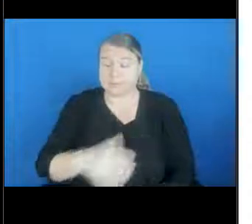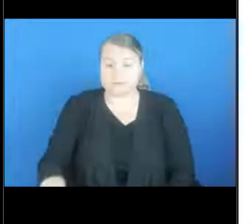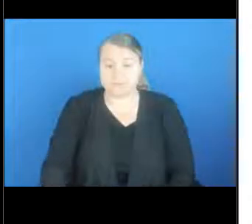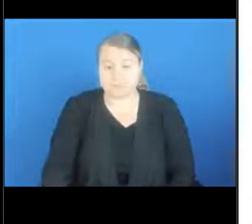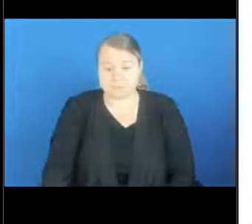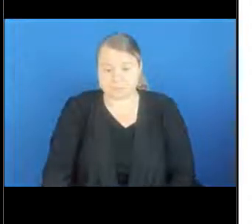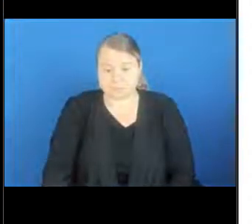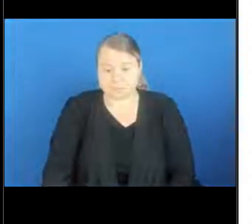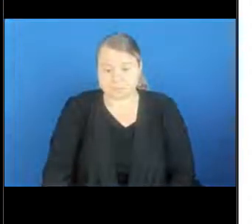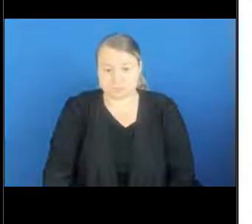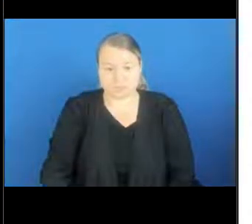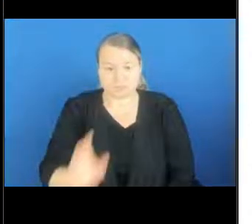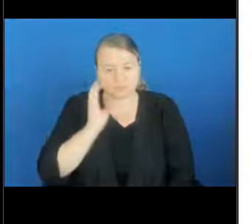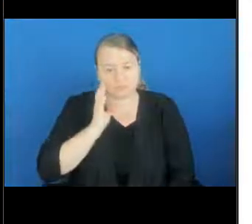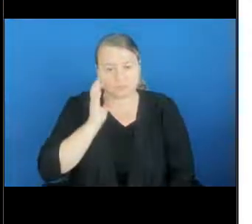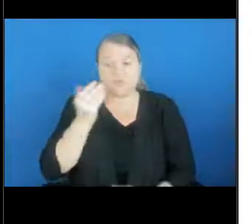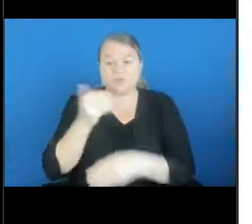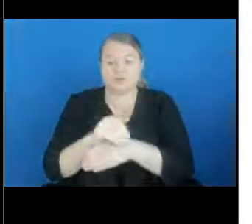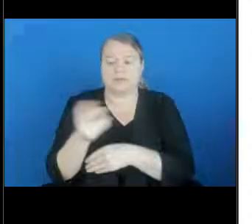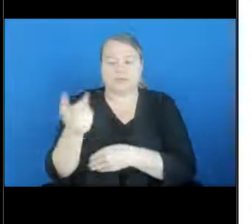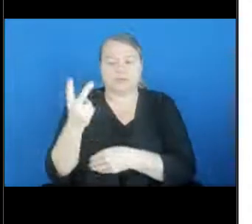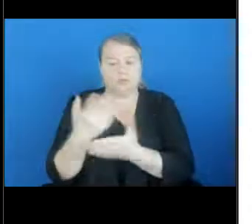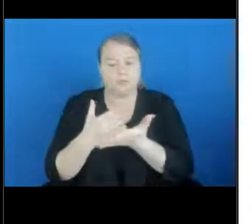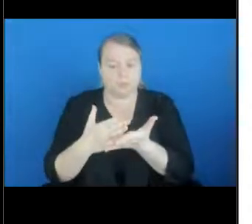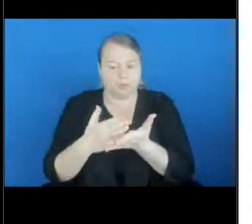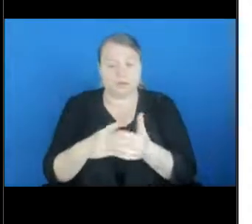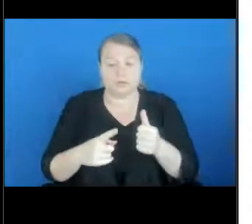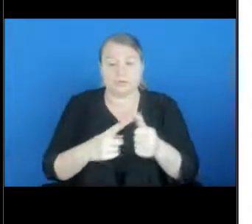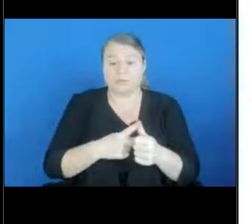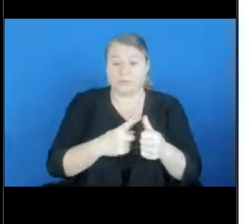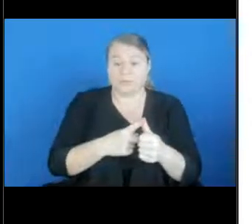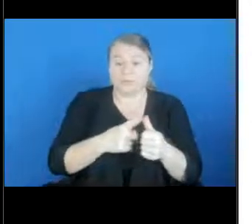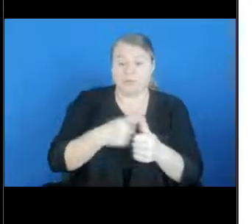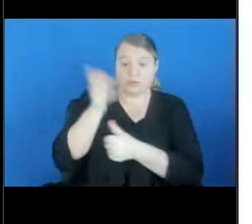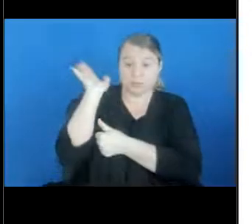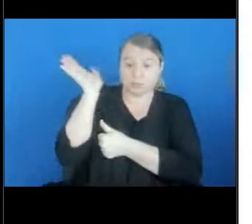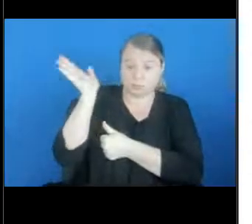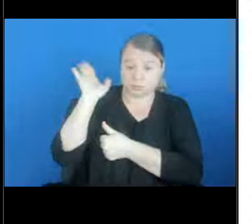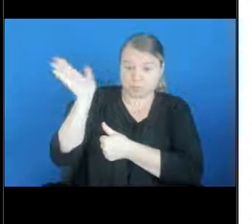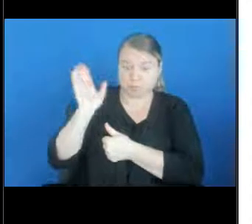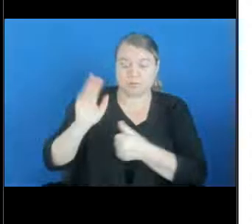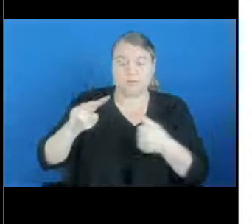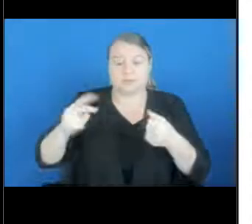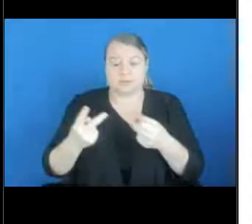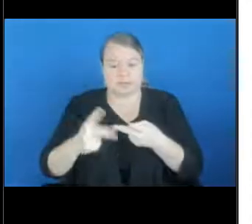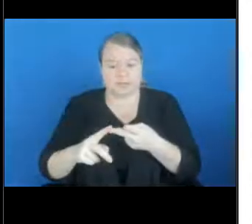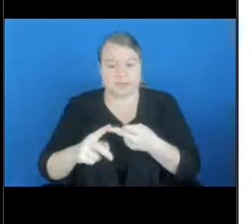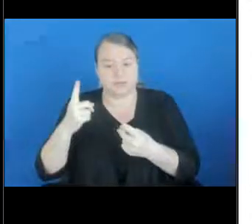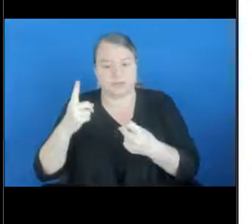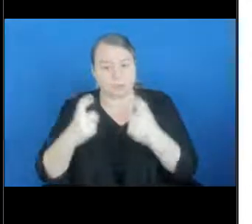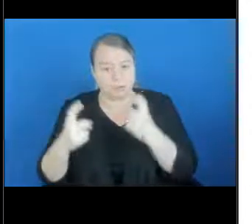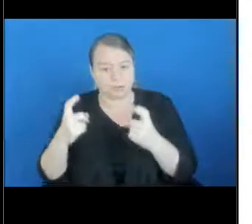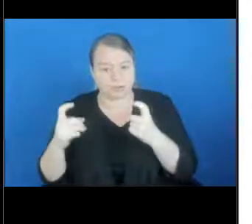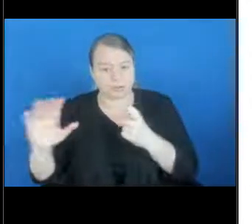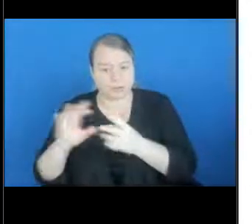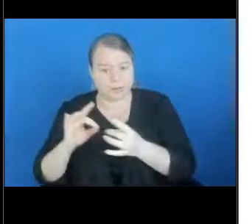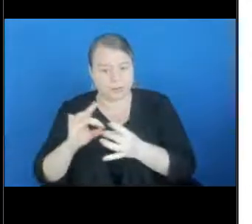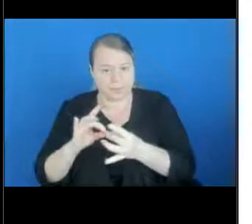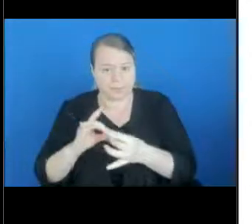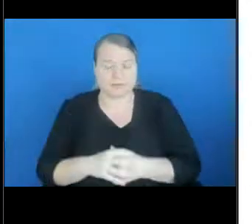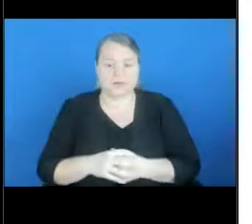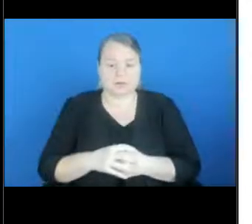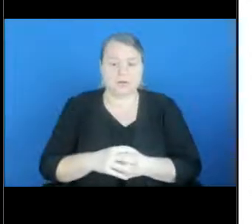Tonight is going to be broken into two parts. First, we'll have the presentation, and then we'll take questions and comments. We'll be